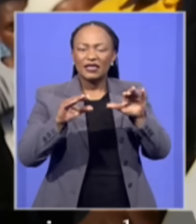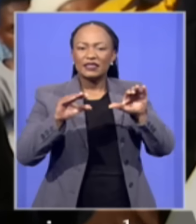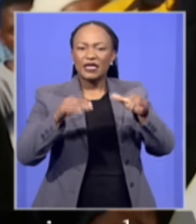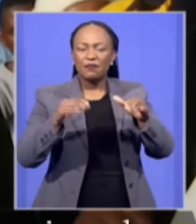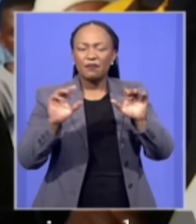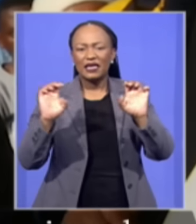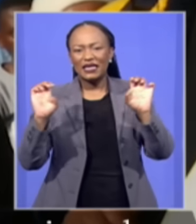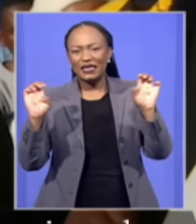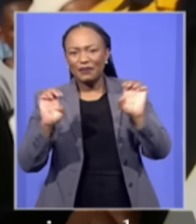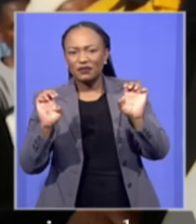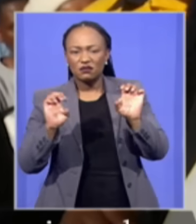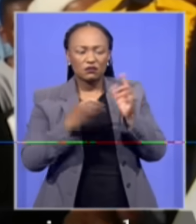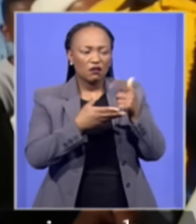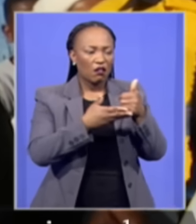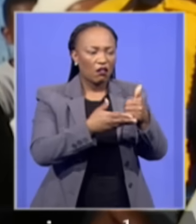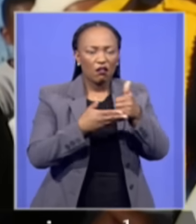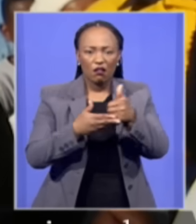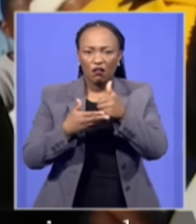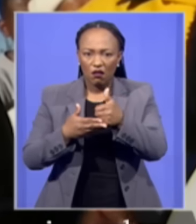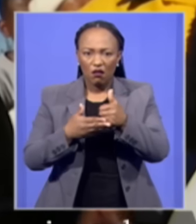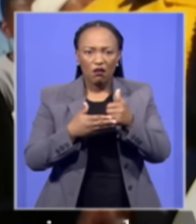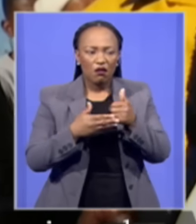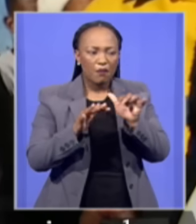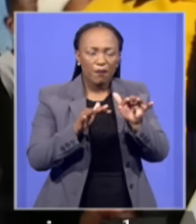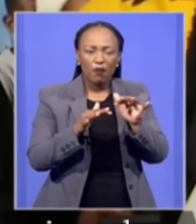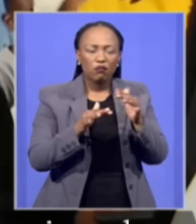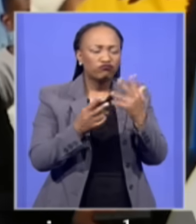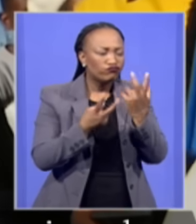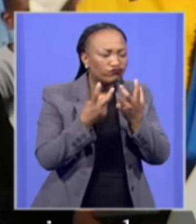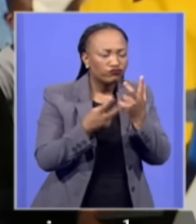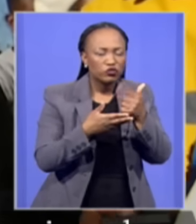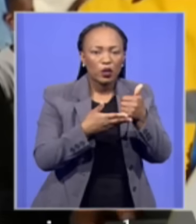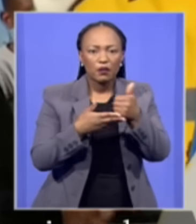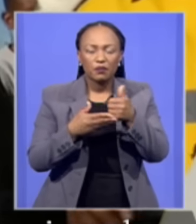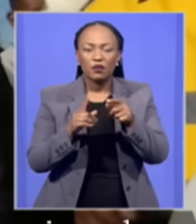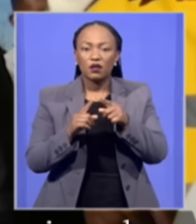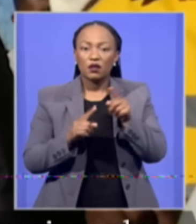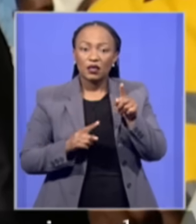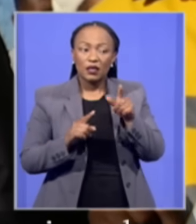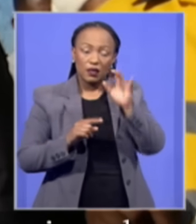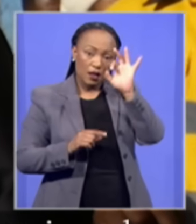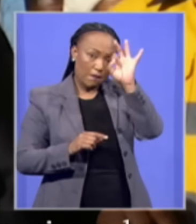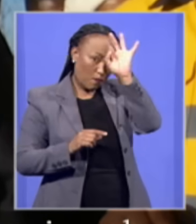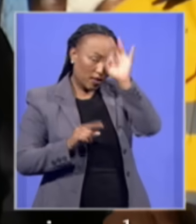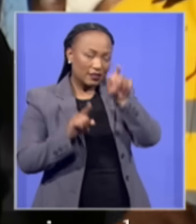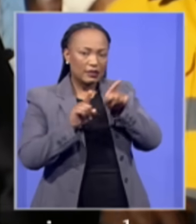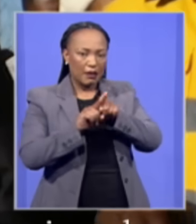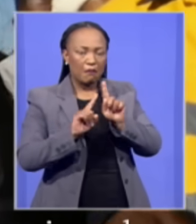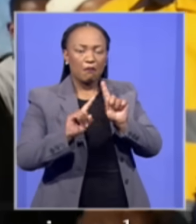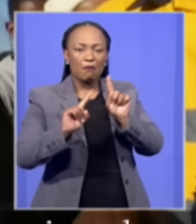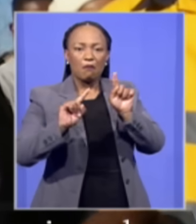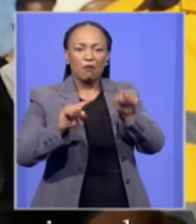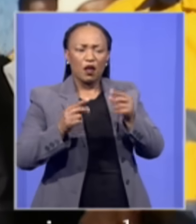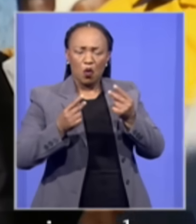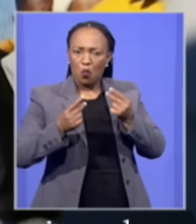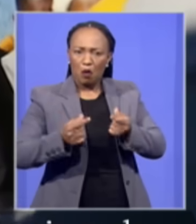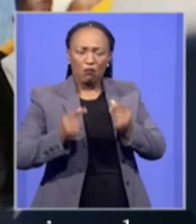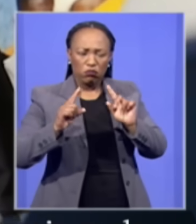well as our forensic teams have been really good. They've responded quickly in real